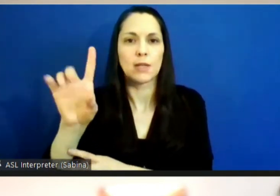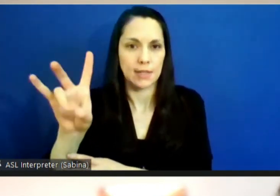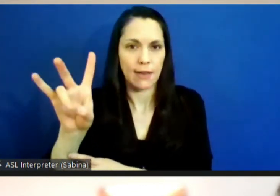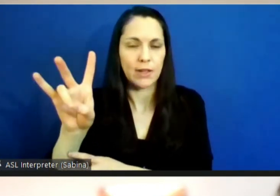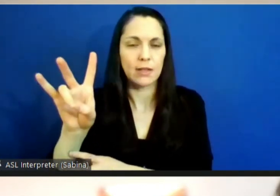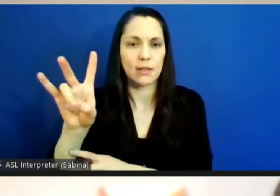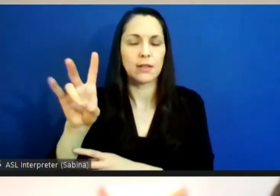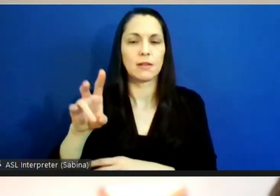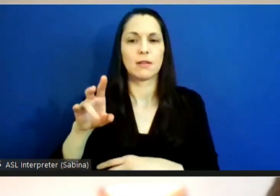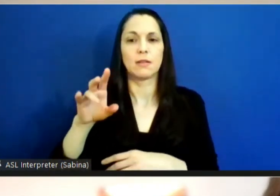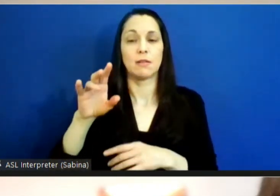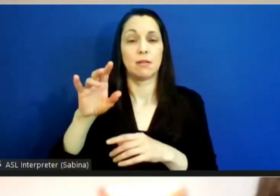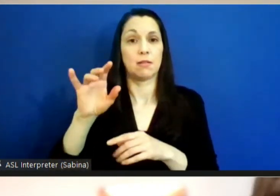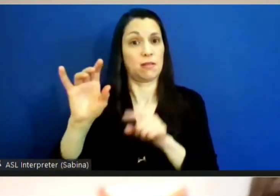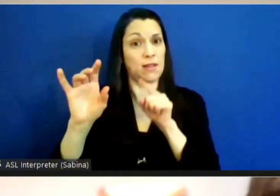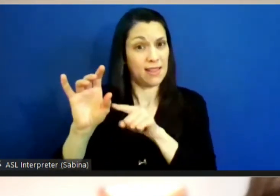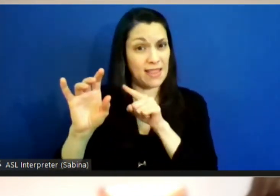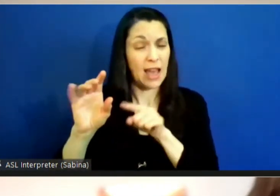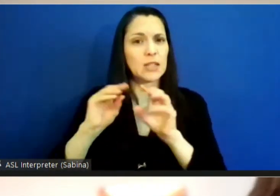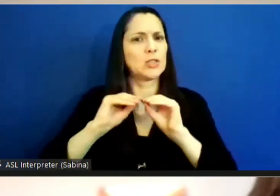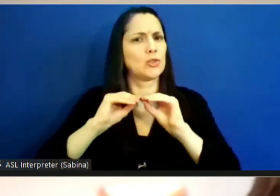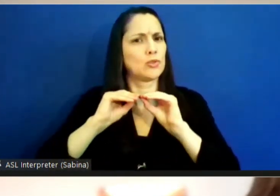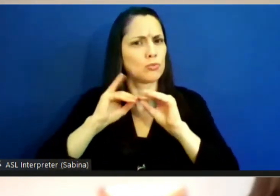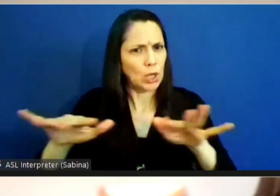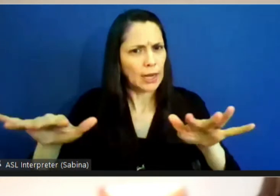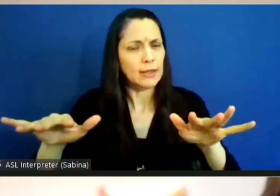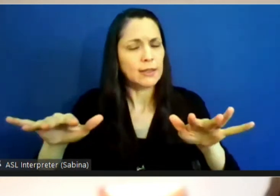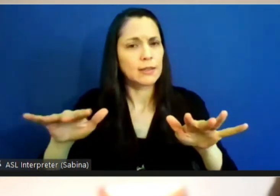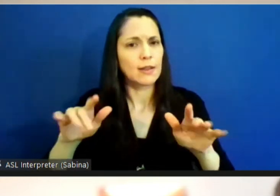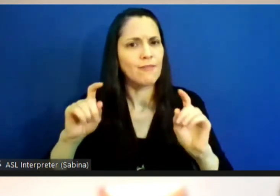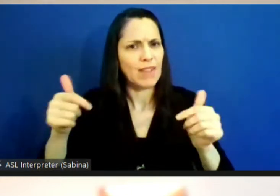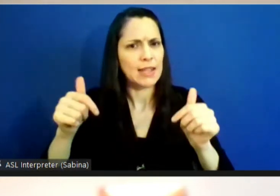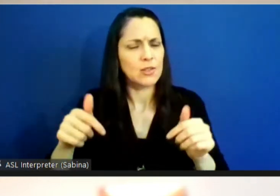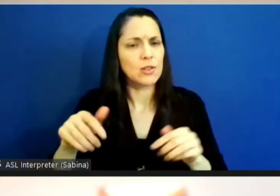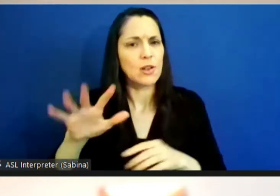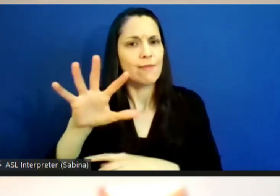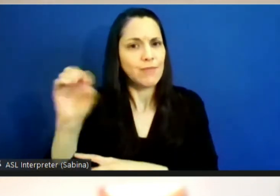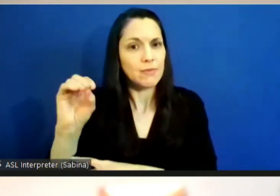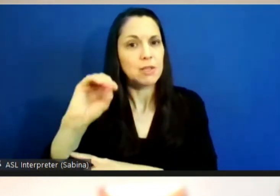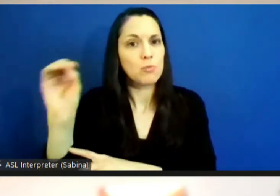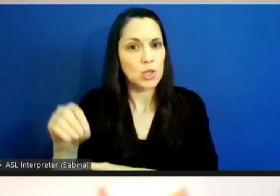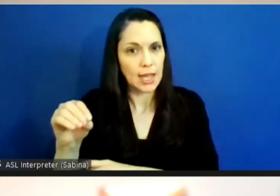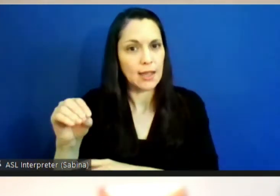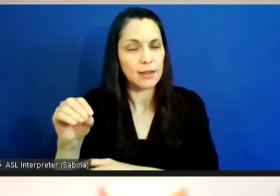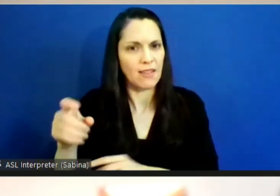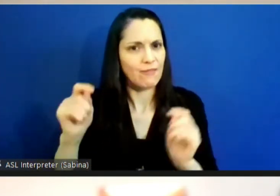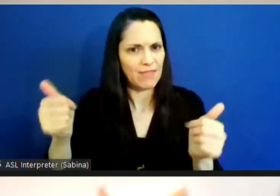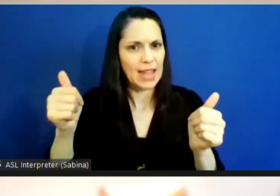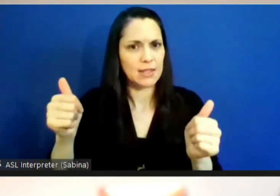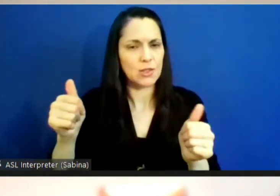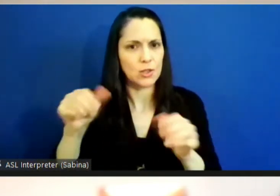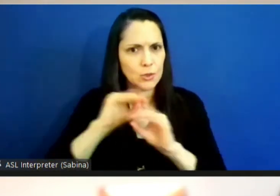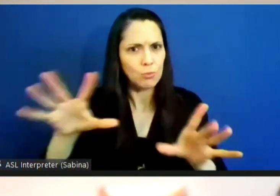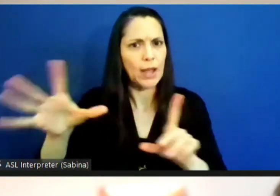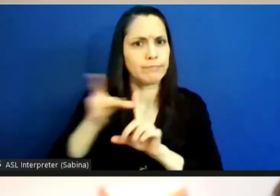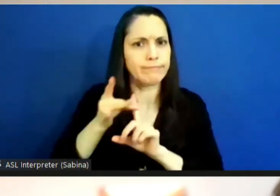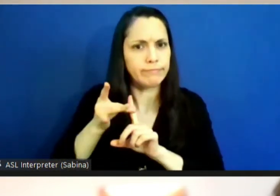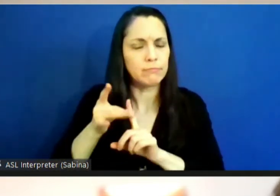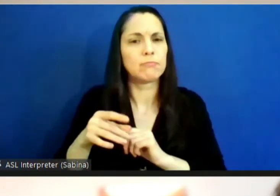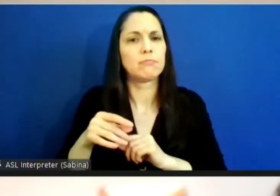does spread significantly faster, not 20%, but 50% faster, and it is more